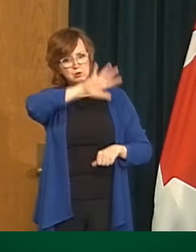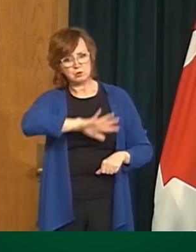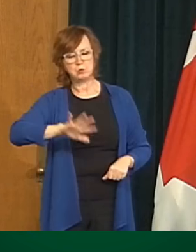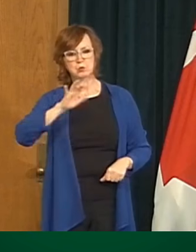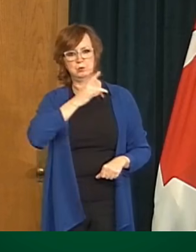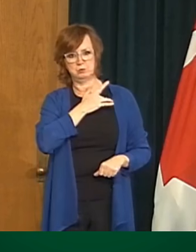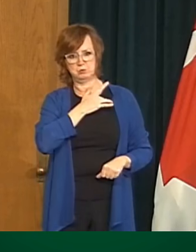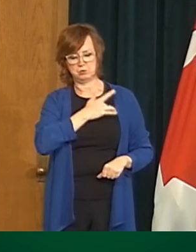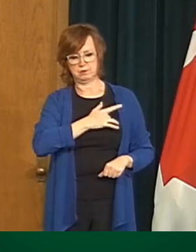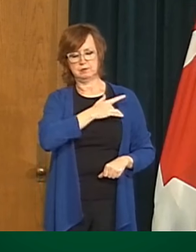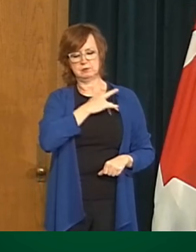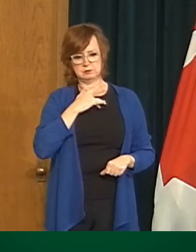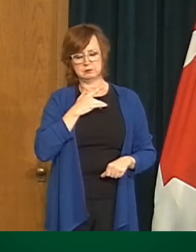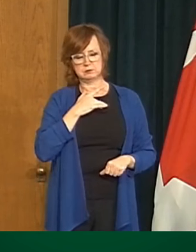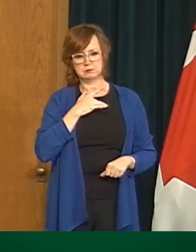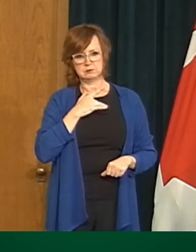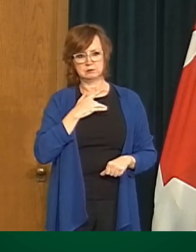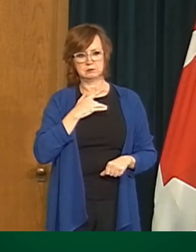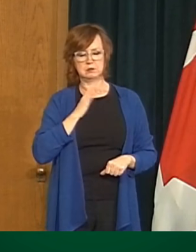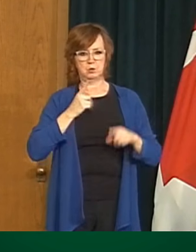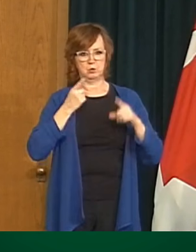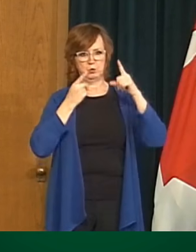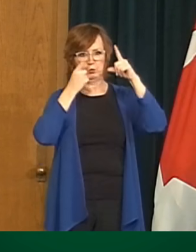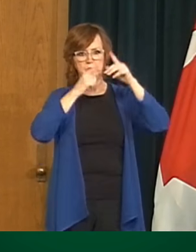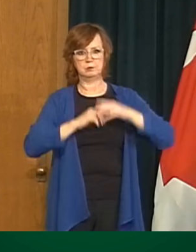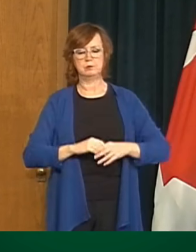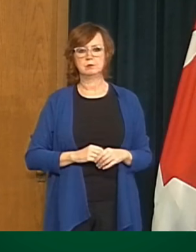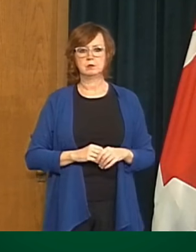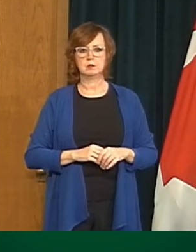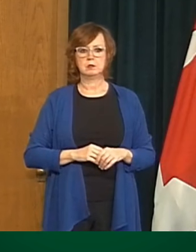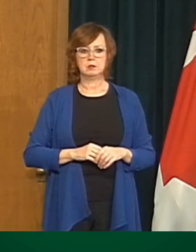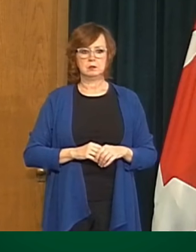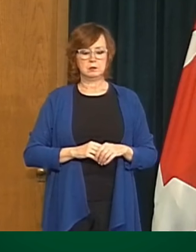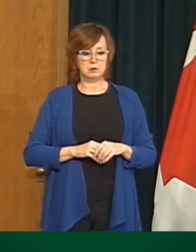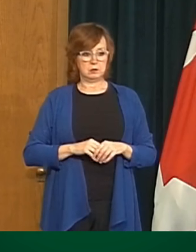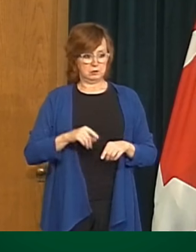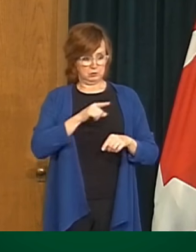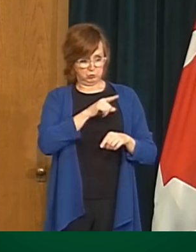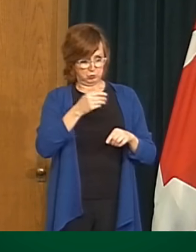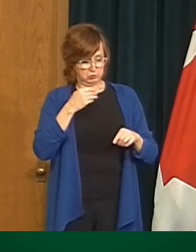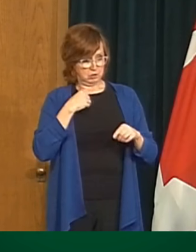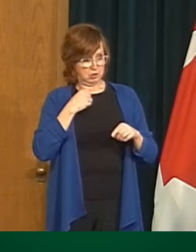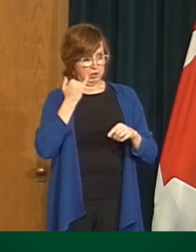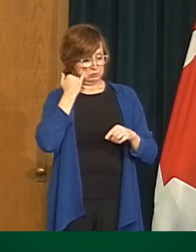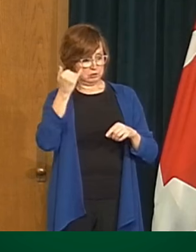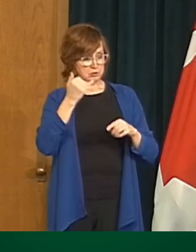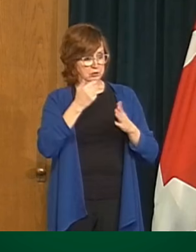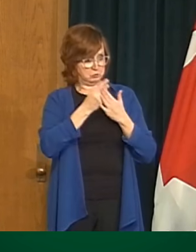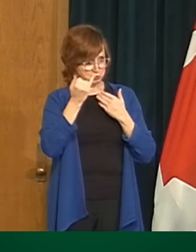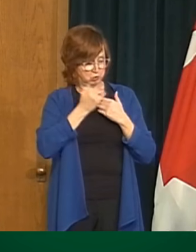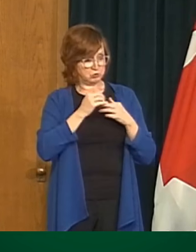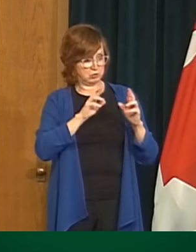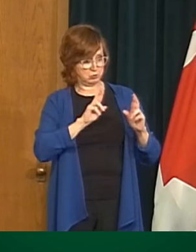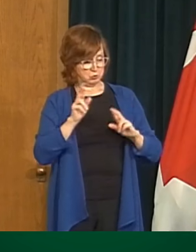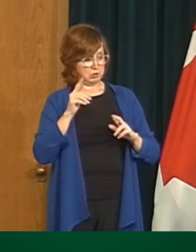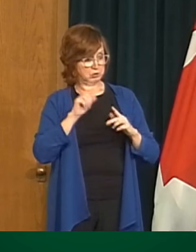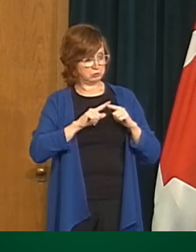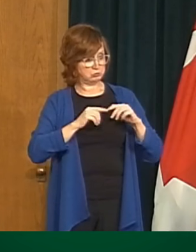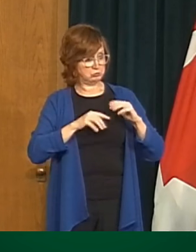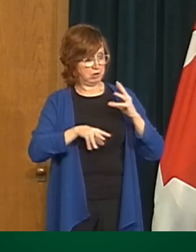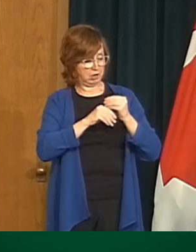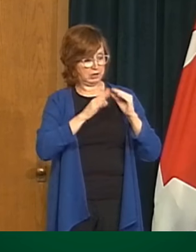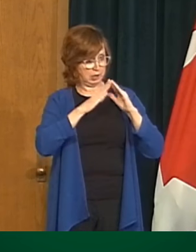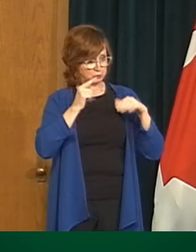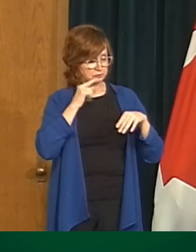programs, any capital projects that municipalities want to put forward, in conjunction, of course, with our line ministers